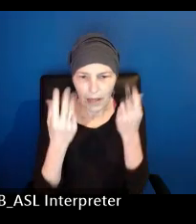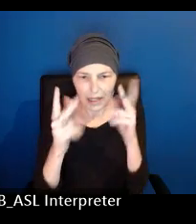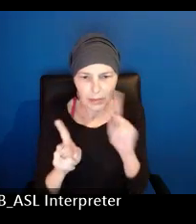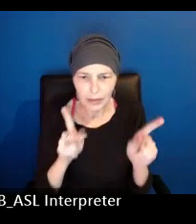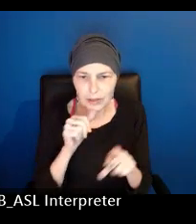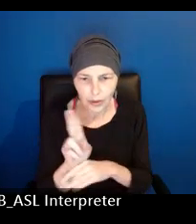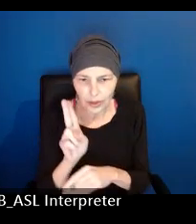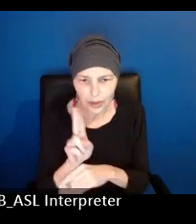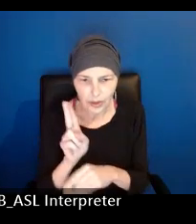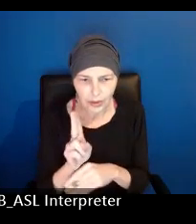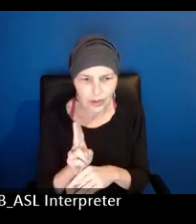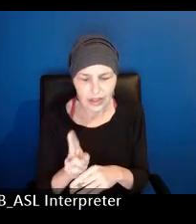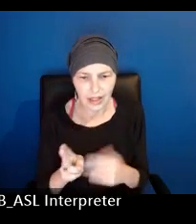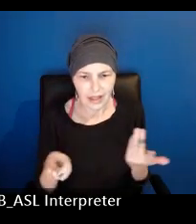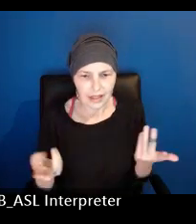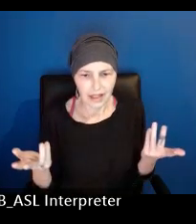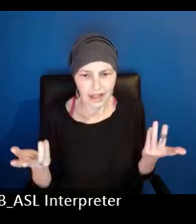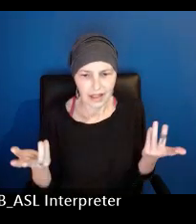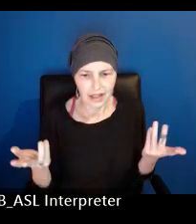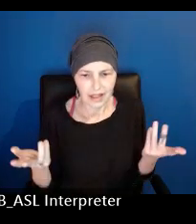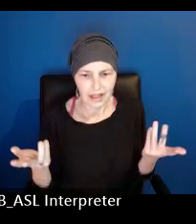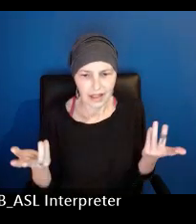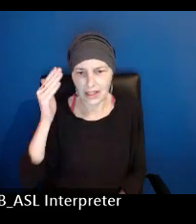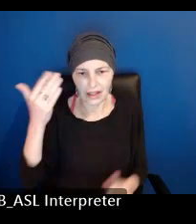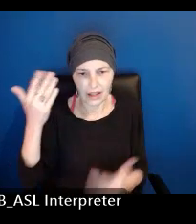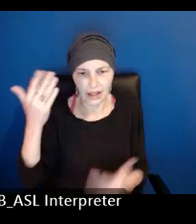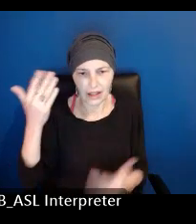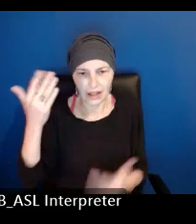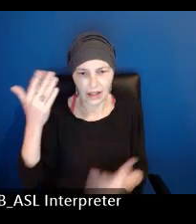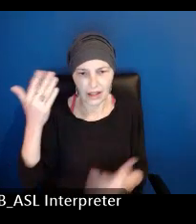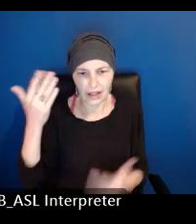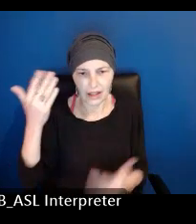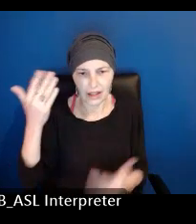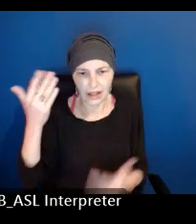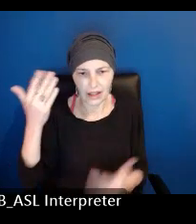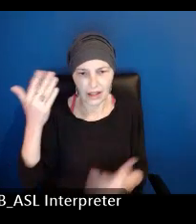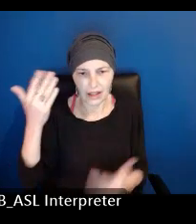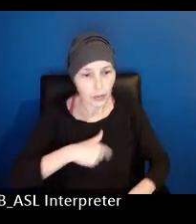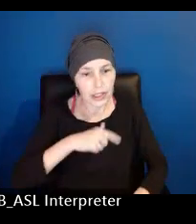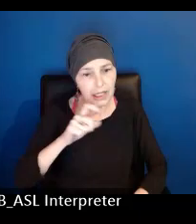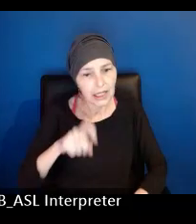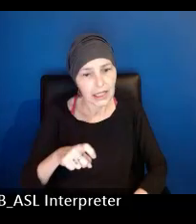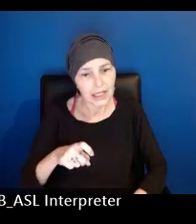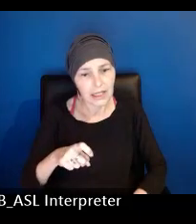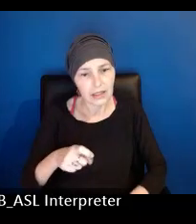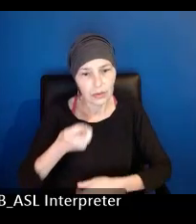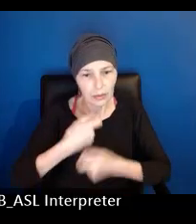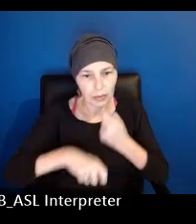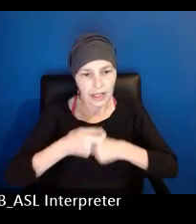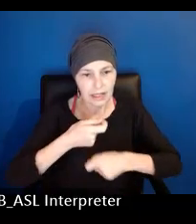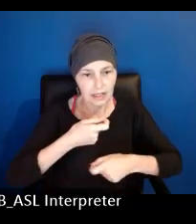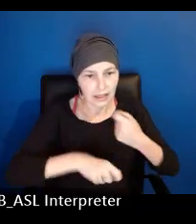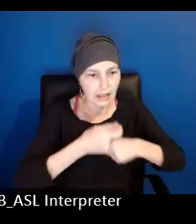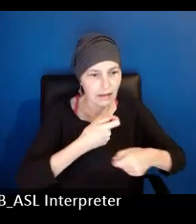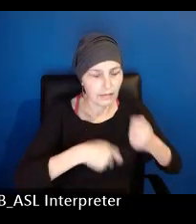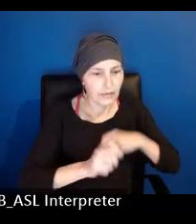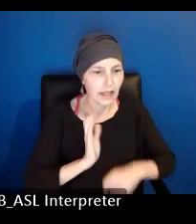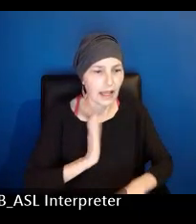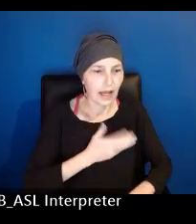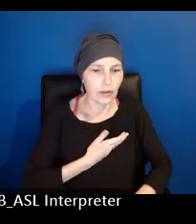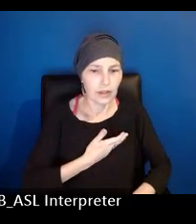can say, has been determined to implement it. We ourselves would have to replace all our appliances, our furnace that